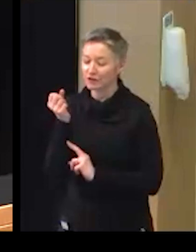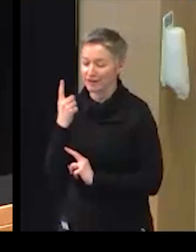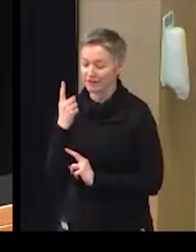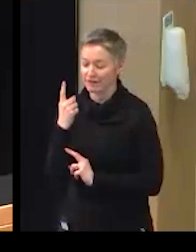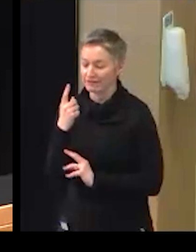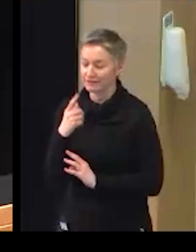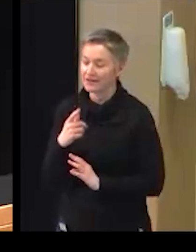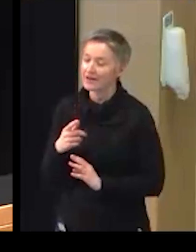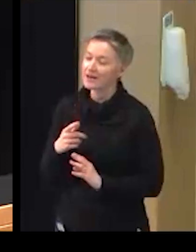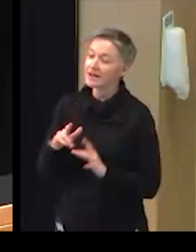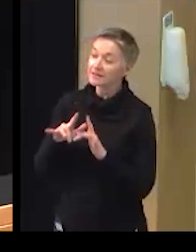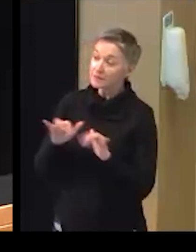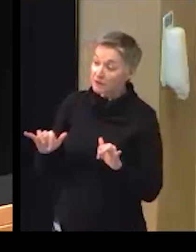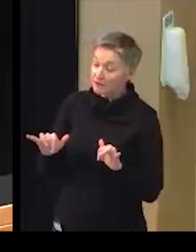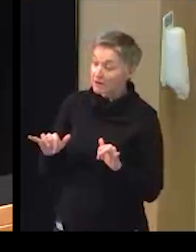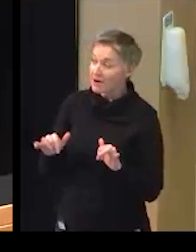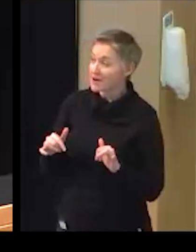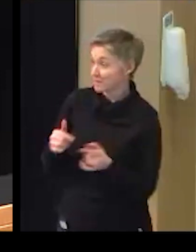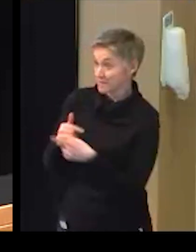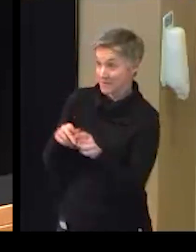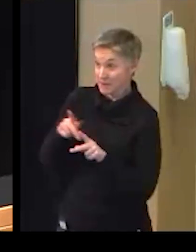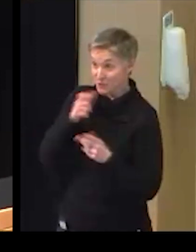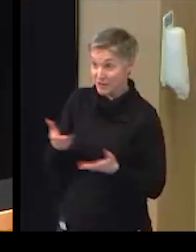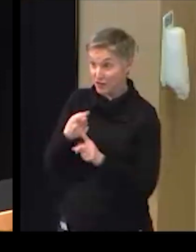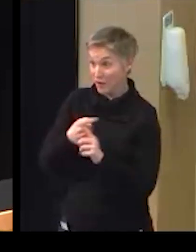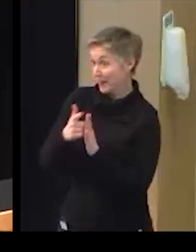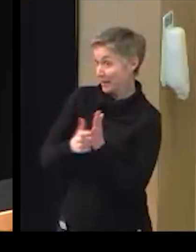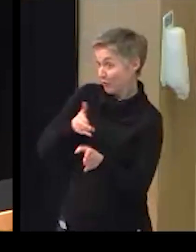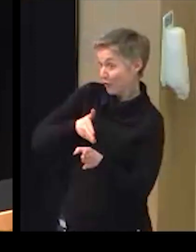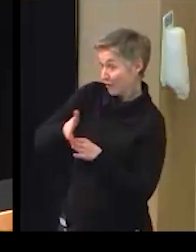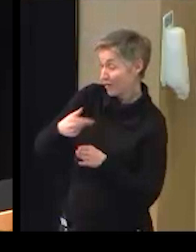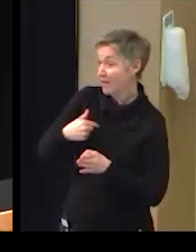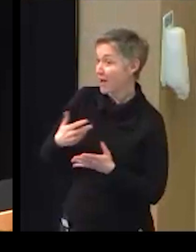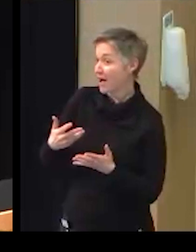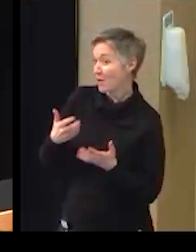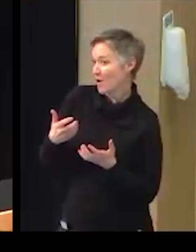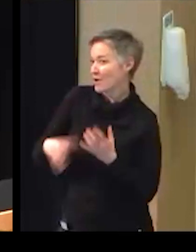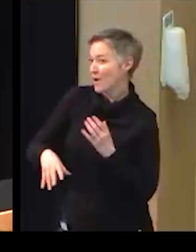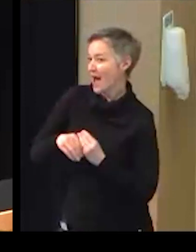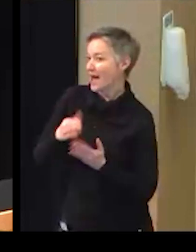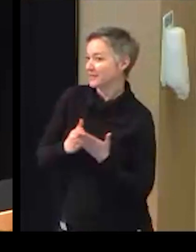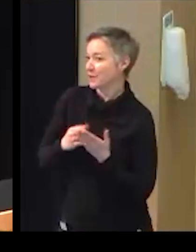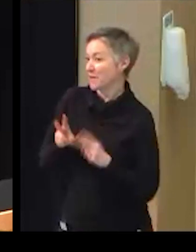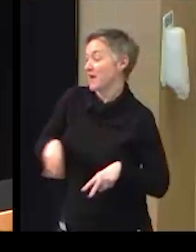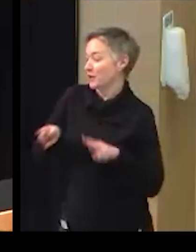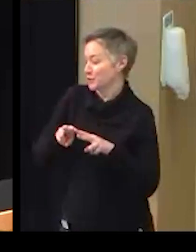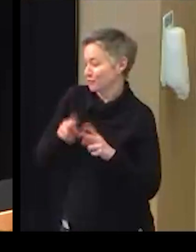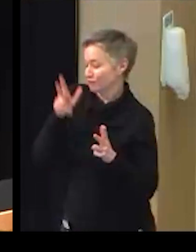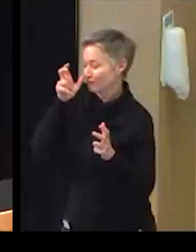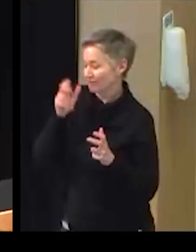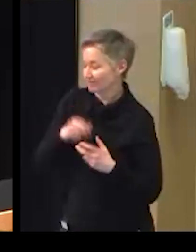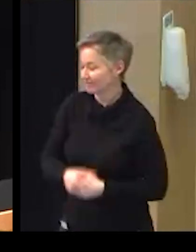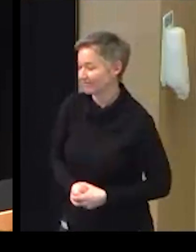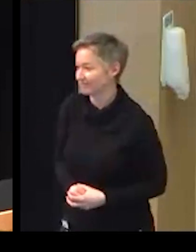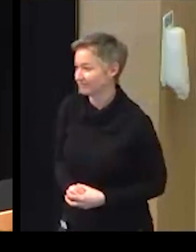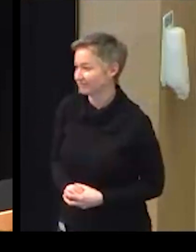want to hope to give the legal people in the audience some value added in terms of my comments.